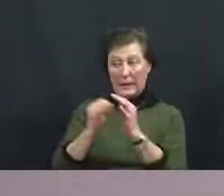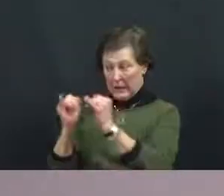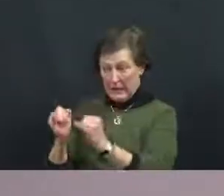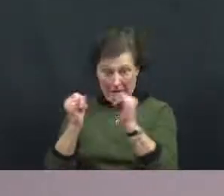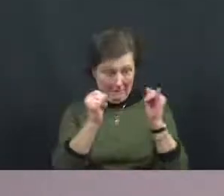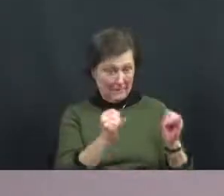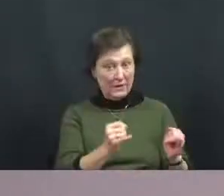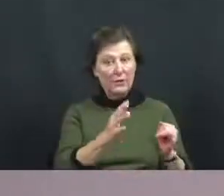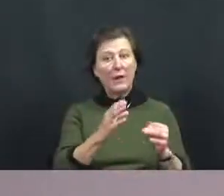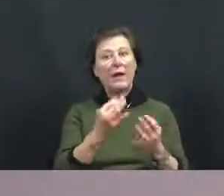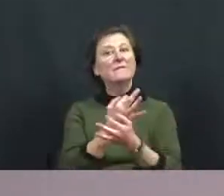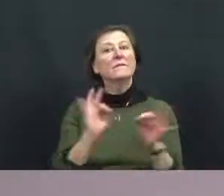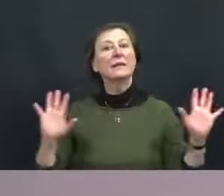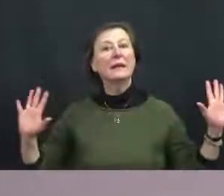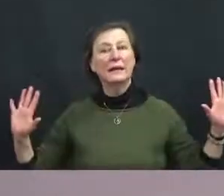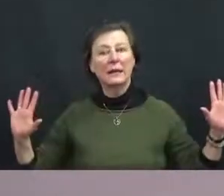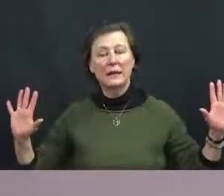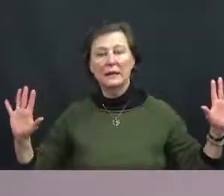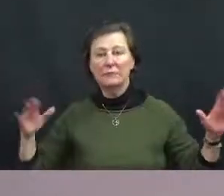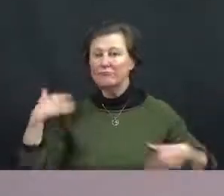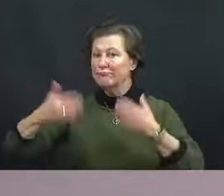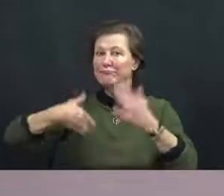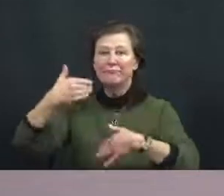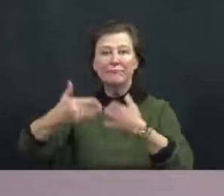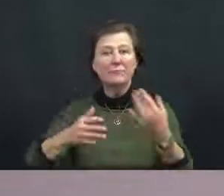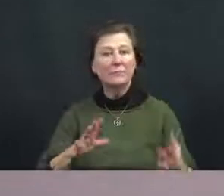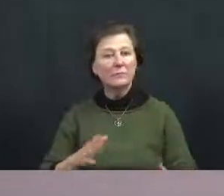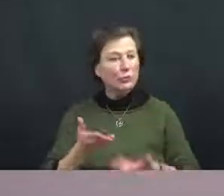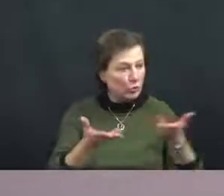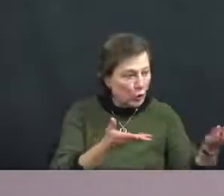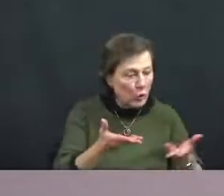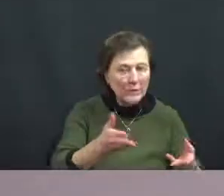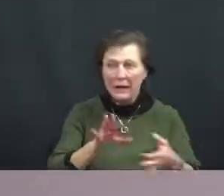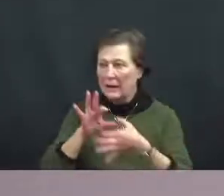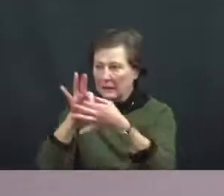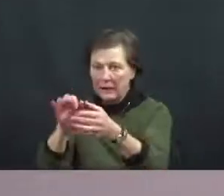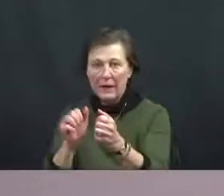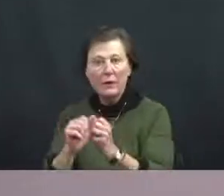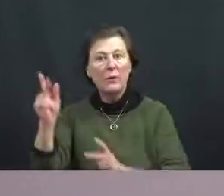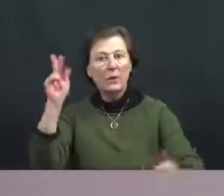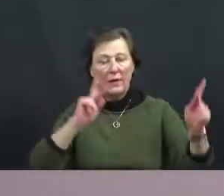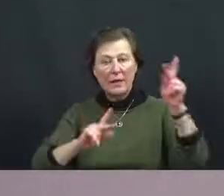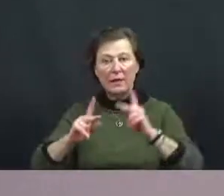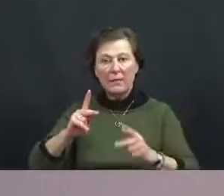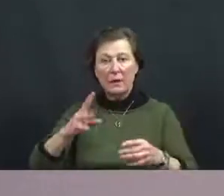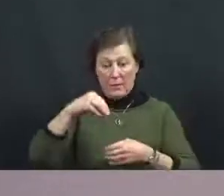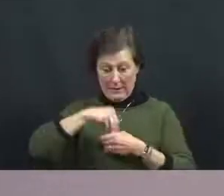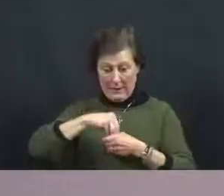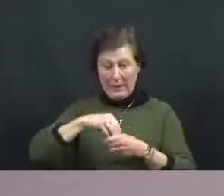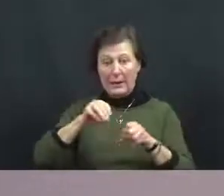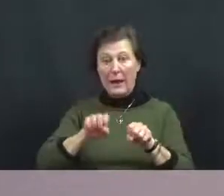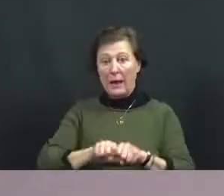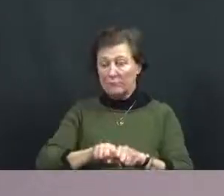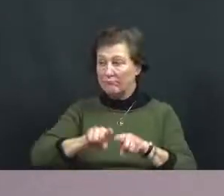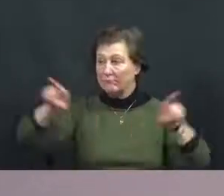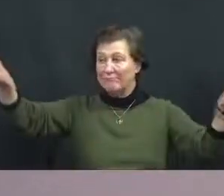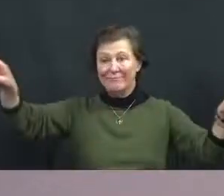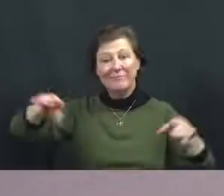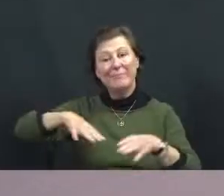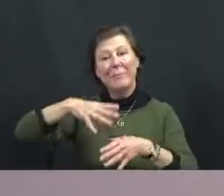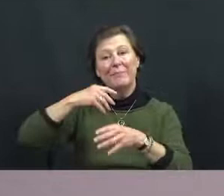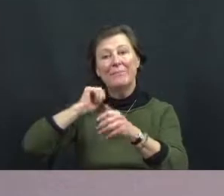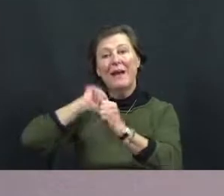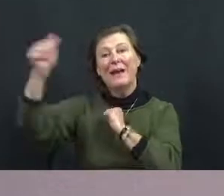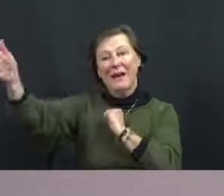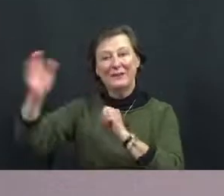and freely, to serve and connect with people in and beyond our congregation. Let's